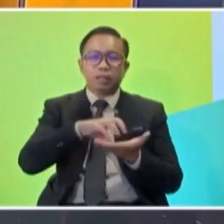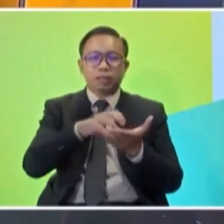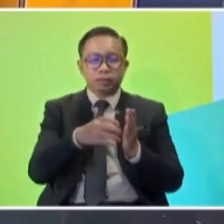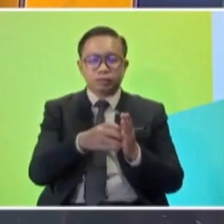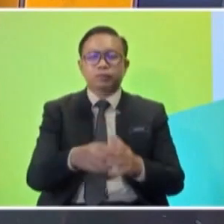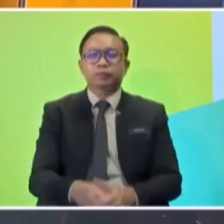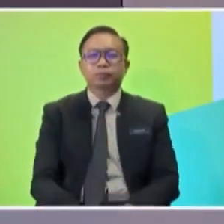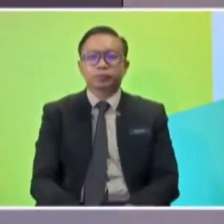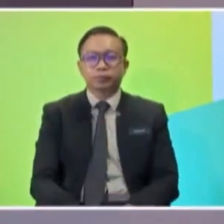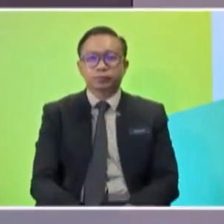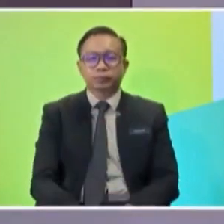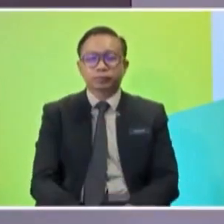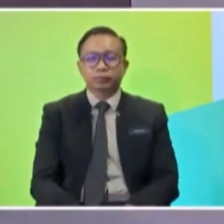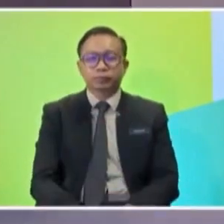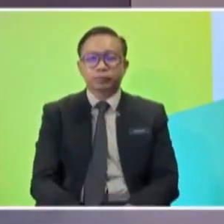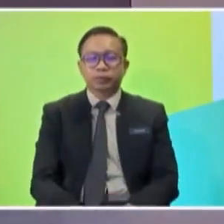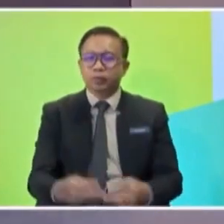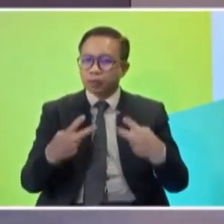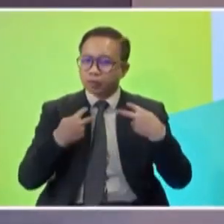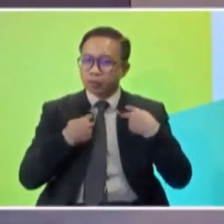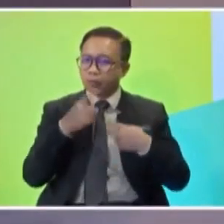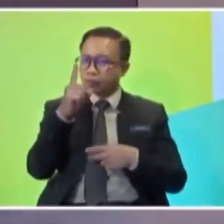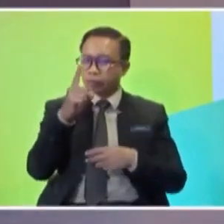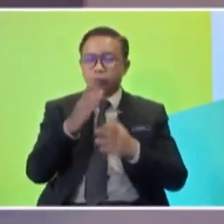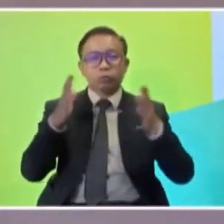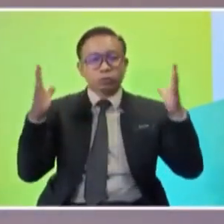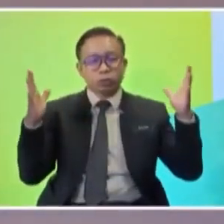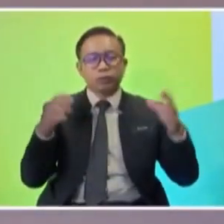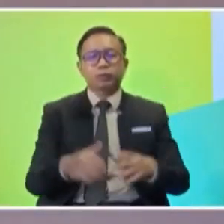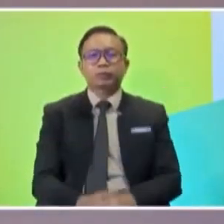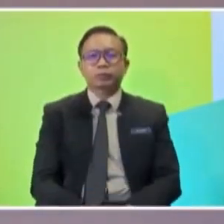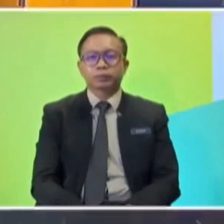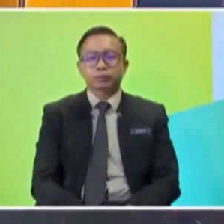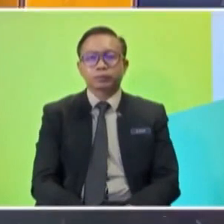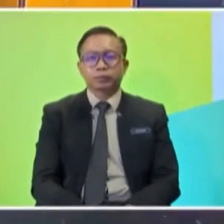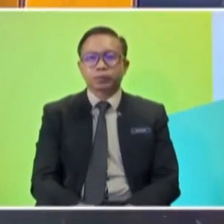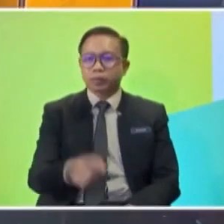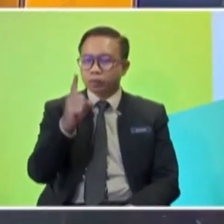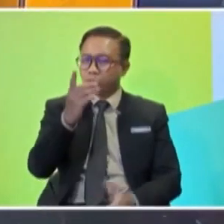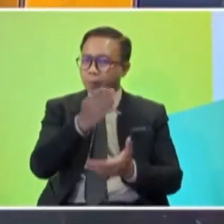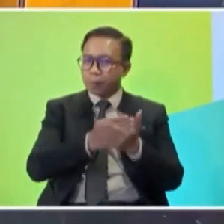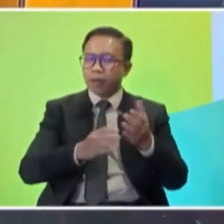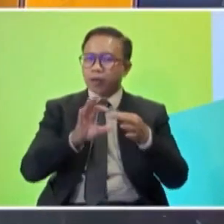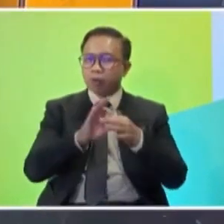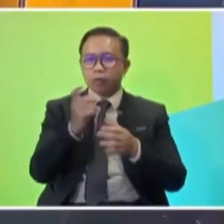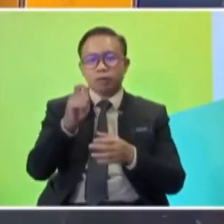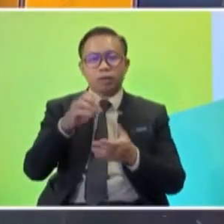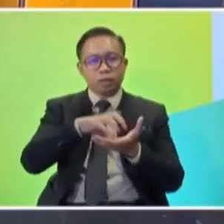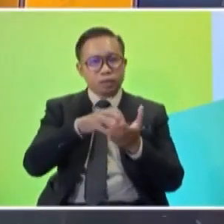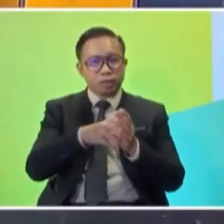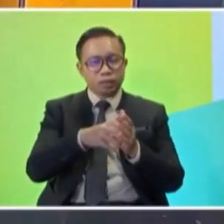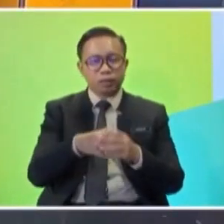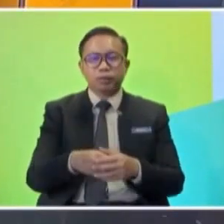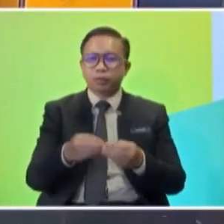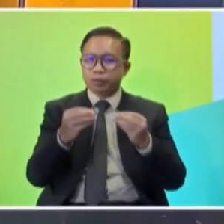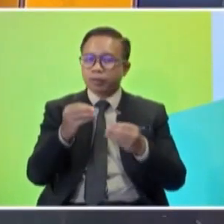Chris. All right. All right. Okay, so how do we do that? Okay, you have one hole. Okay. Okay, one hole is one part of the cake. And you plan to give